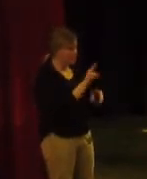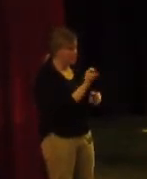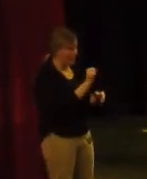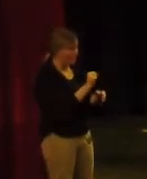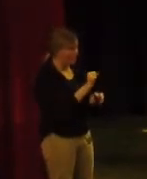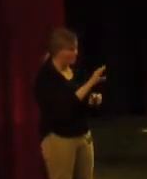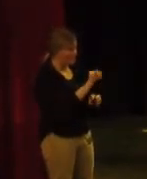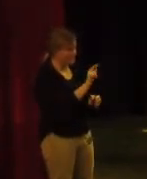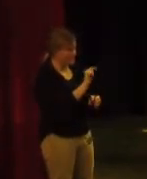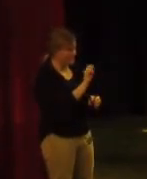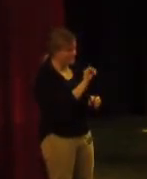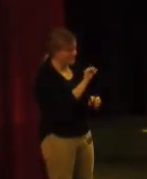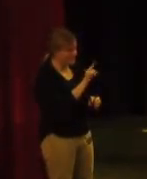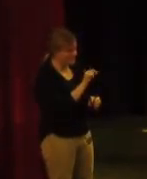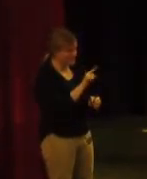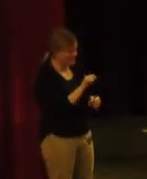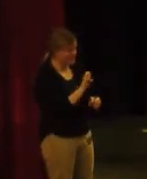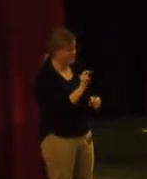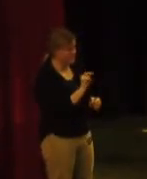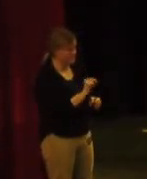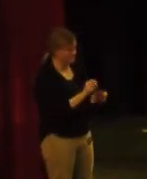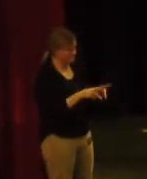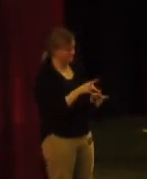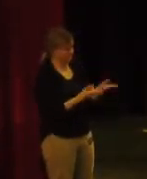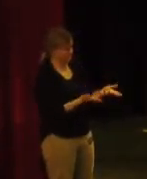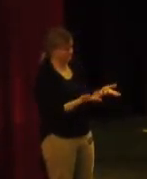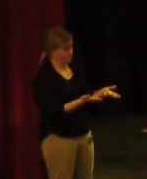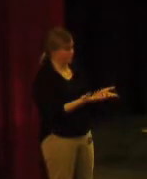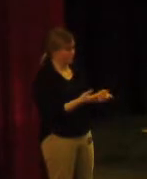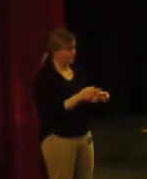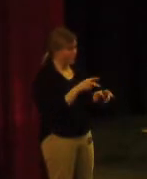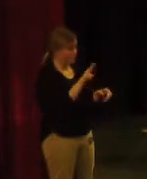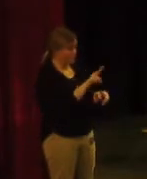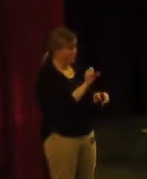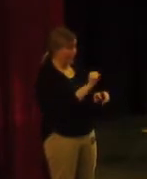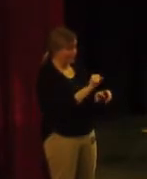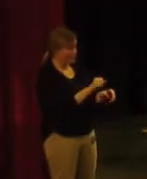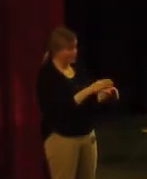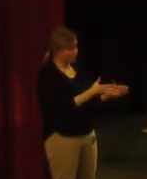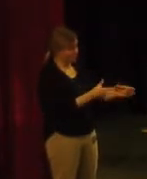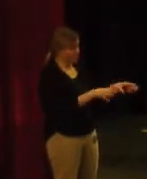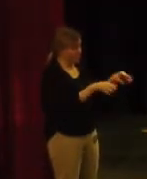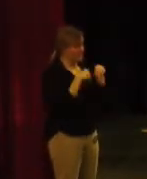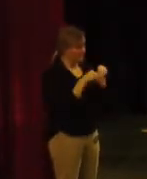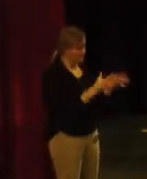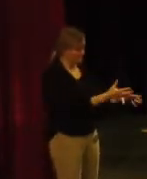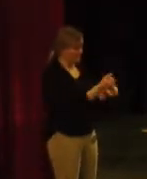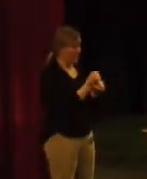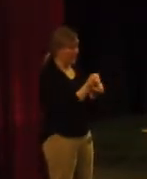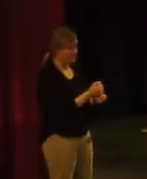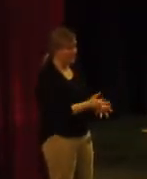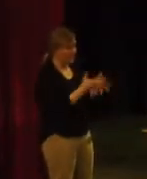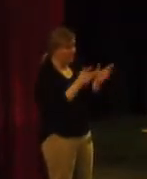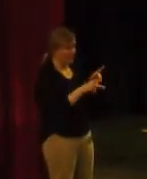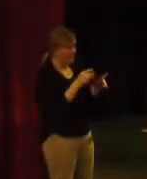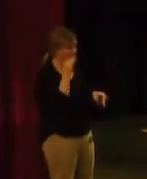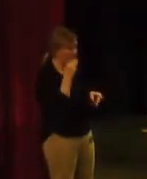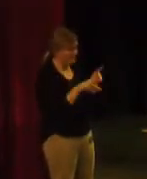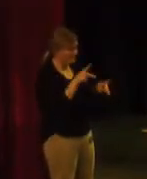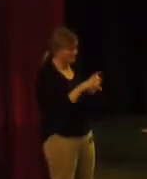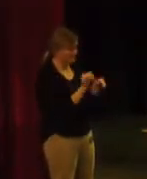that was where the U.S. instantly acquired a Mexican population, was for the Mexican-American War.